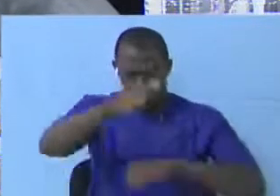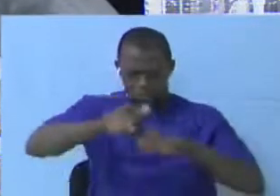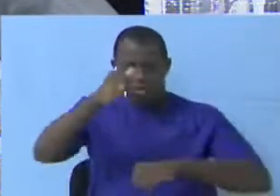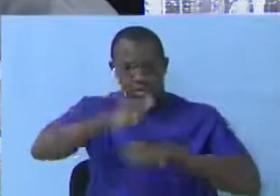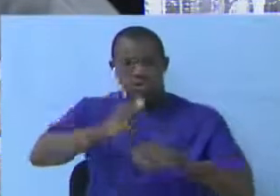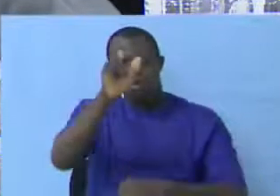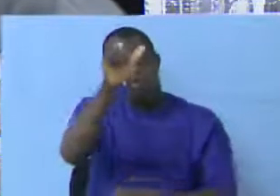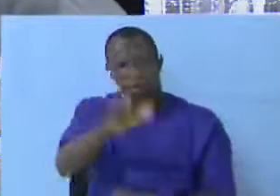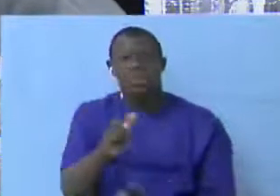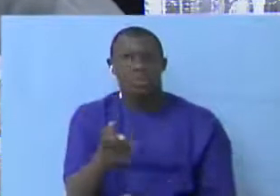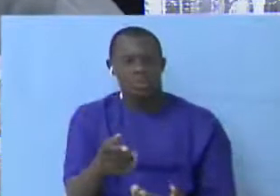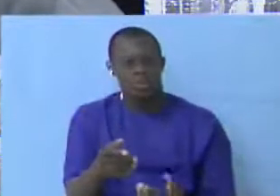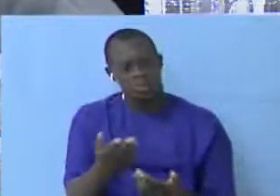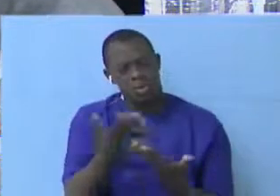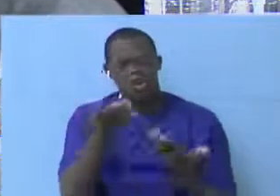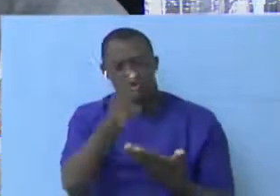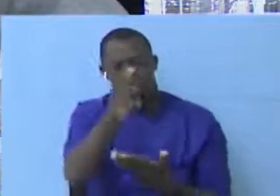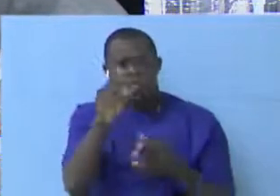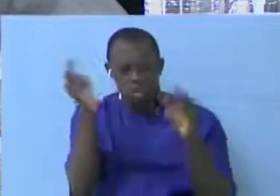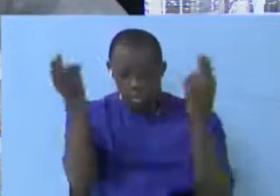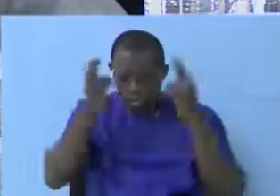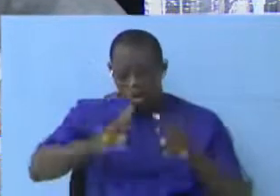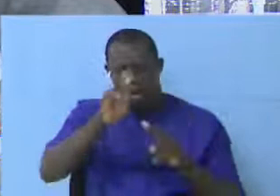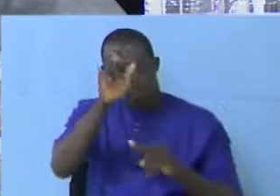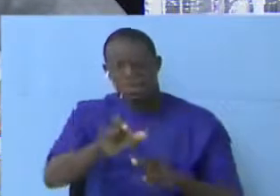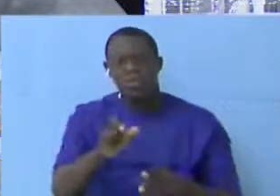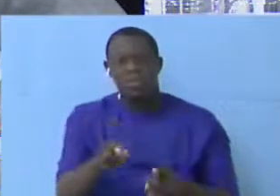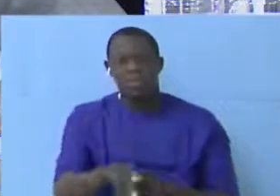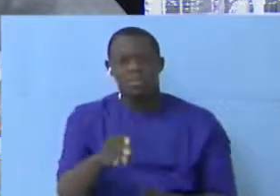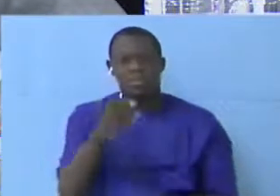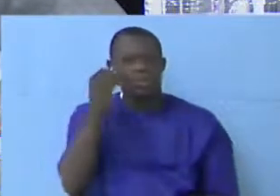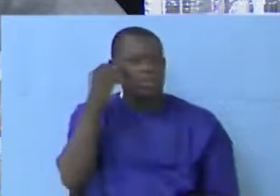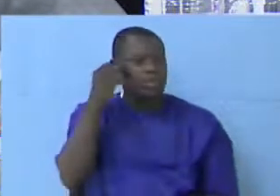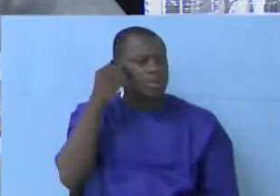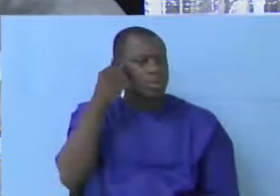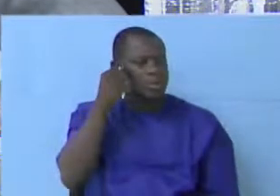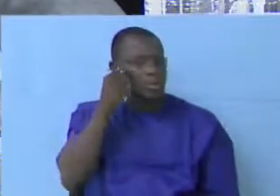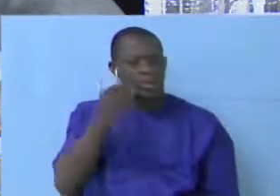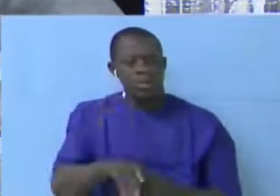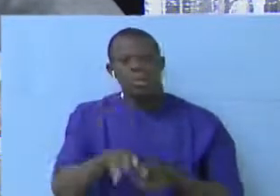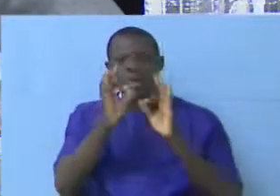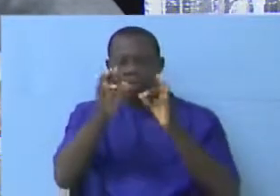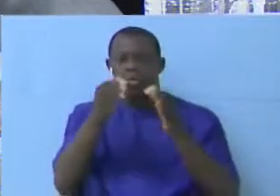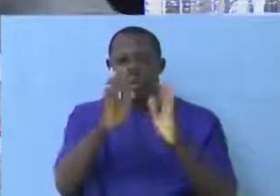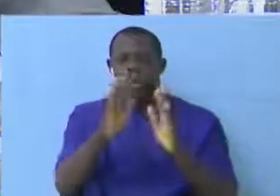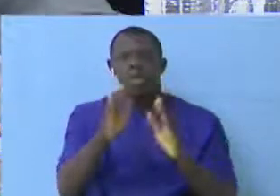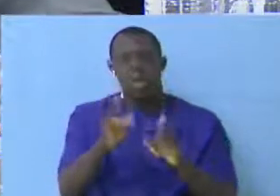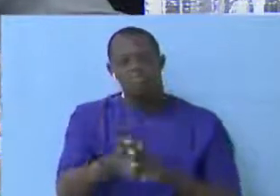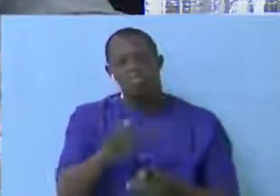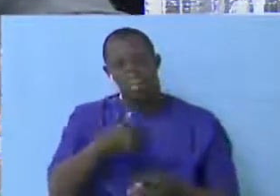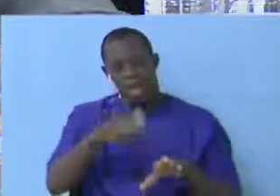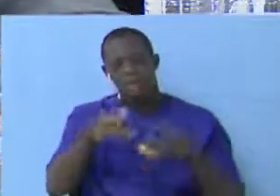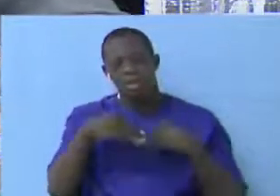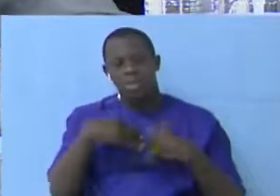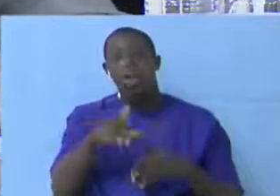on, you're a lawyer. No, if that is the description, I happily accept. And who else did he torture?